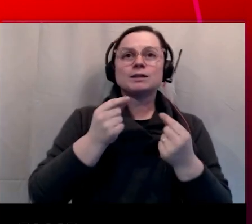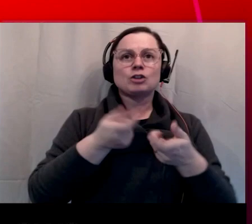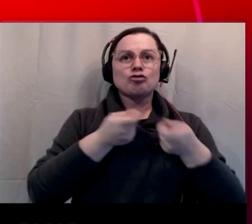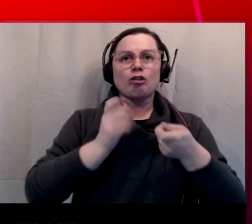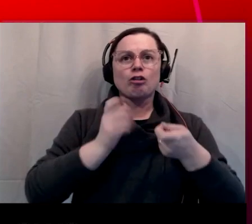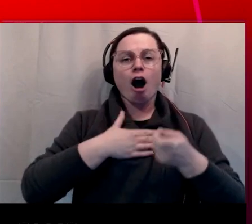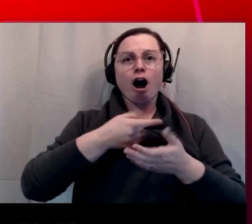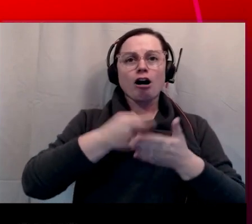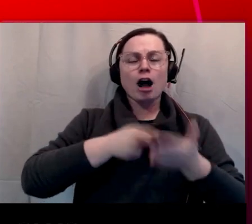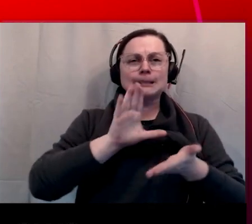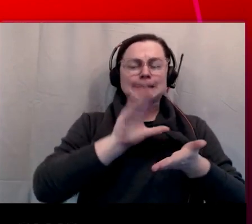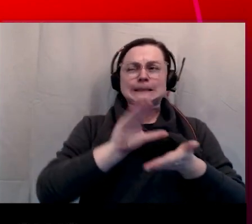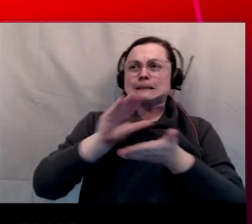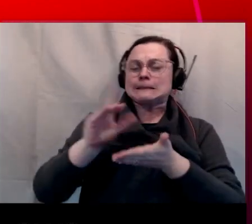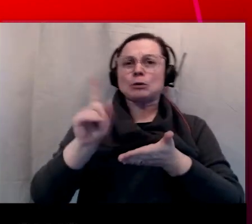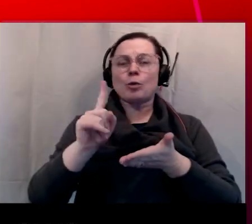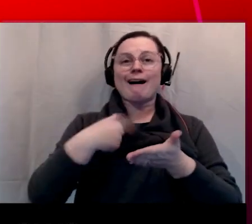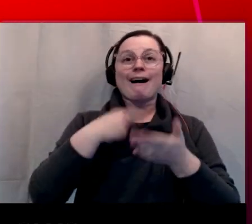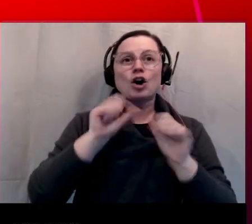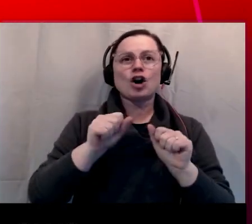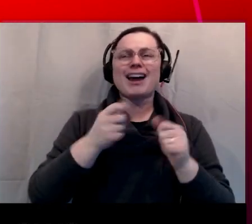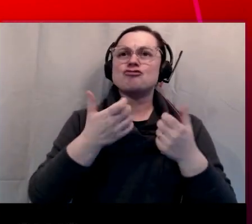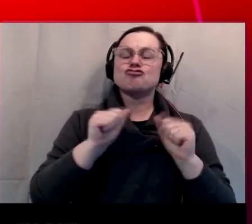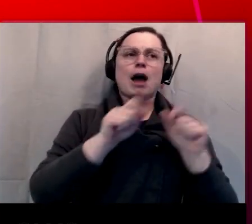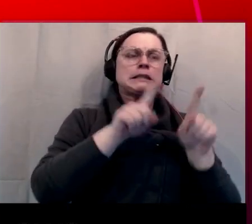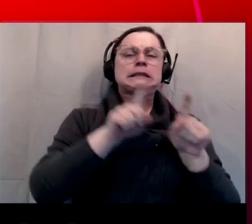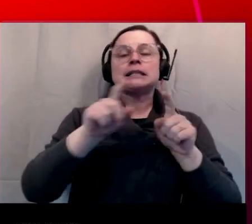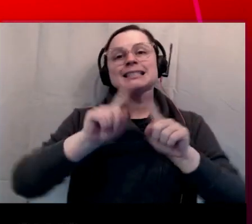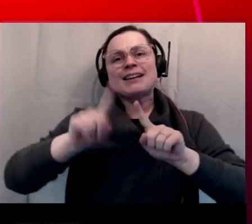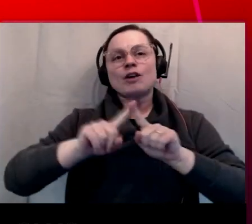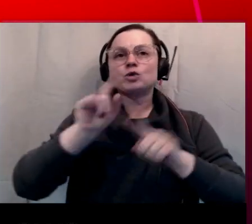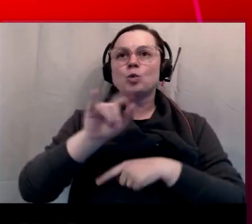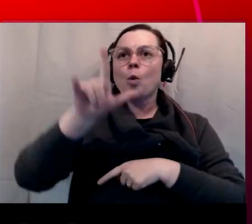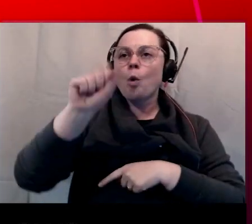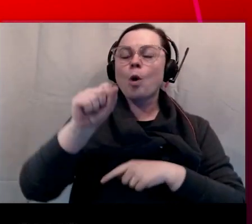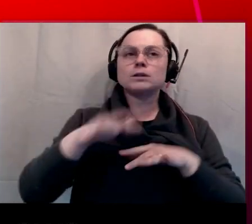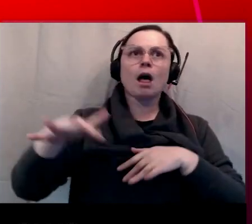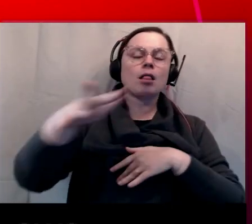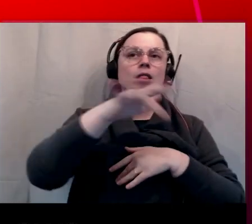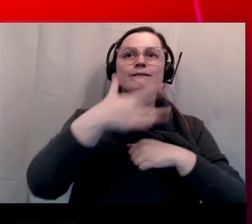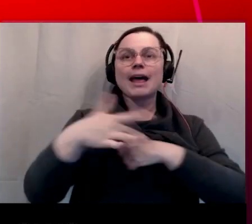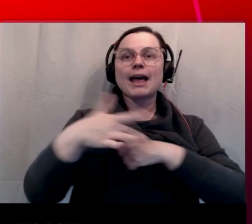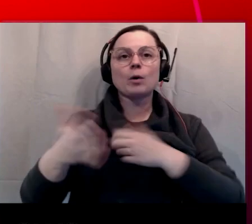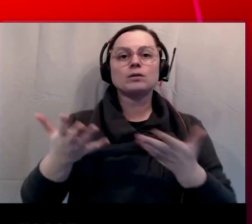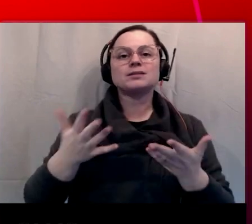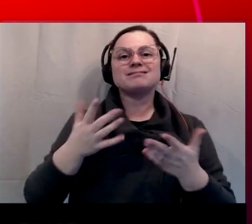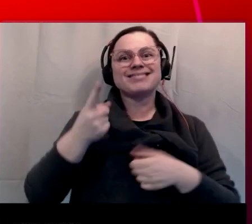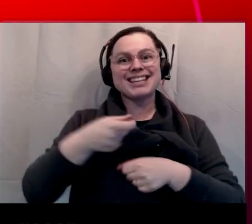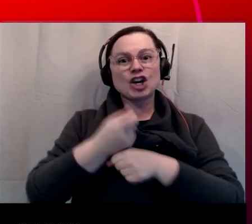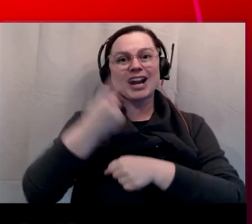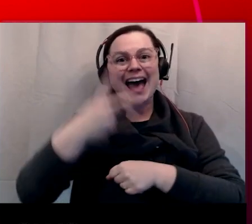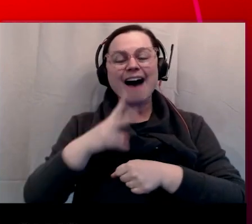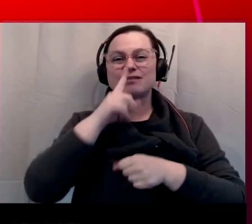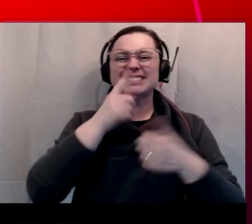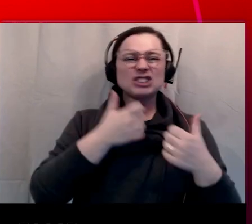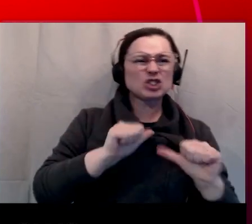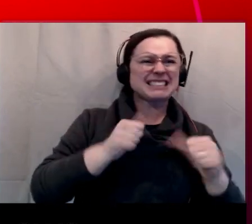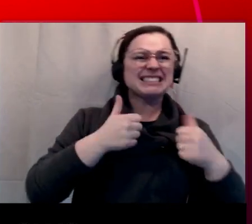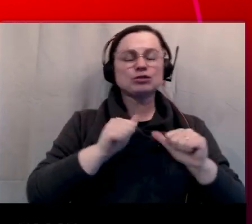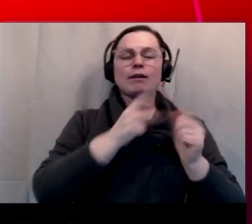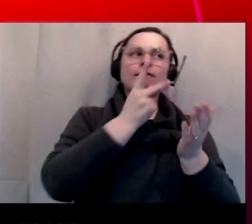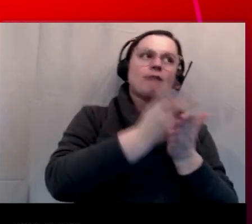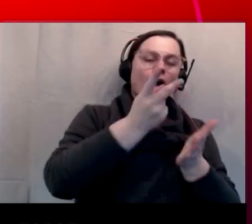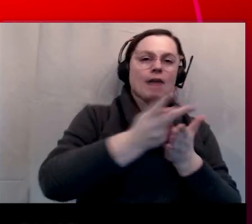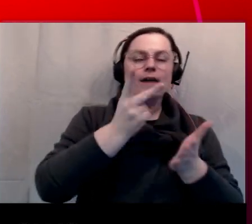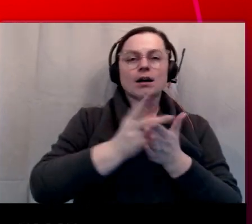every tool out there. And after about a year and a half of really trying and failing miserably at trying